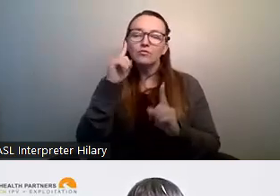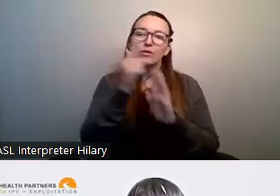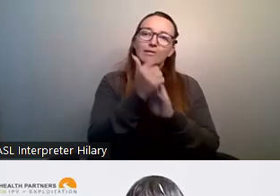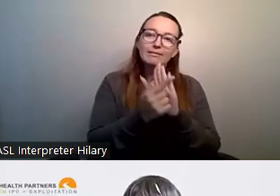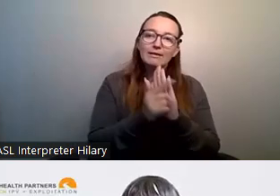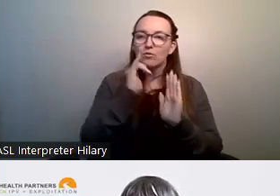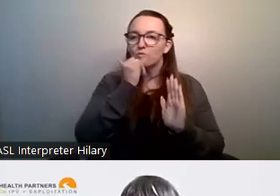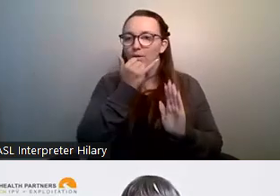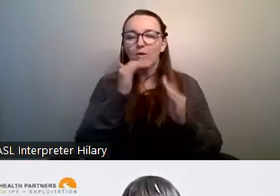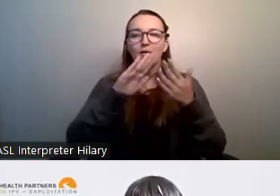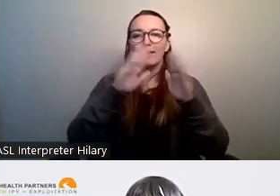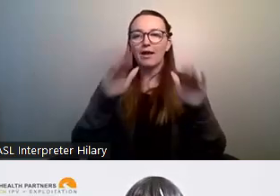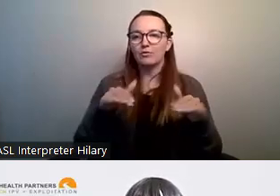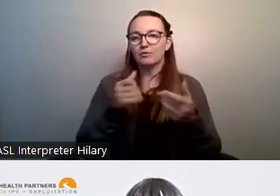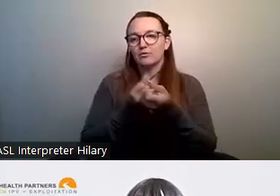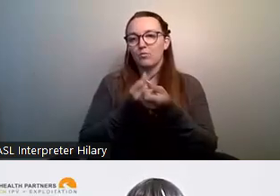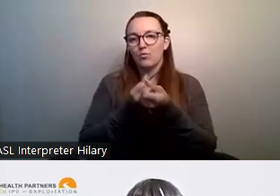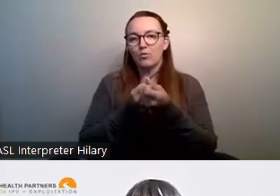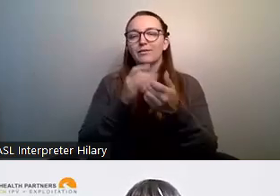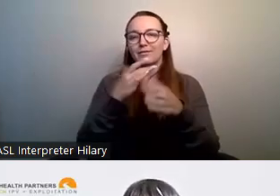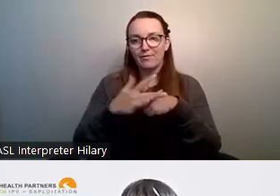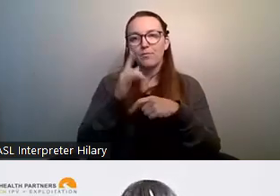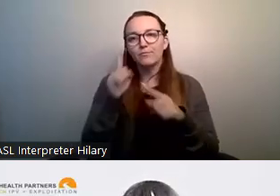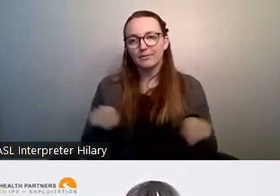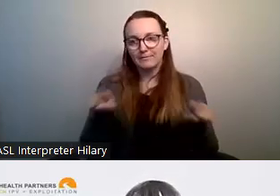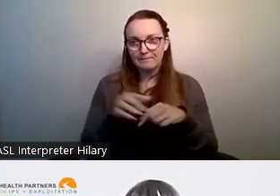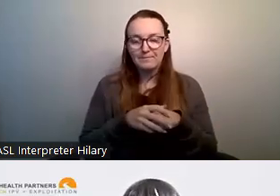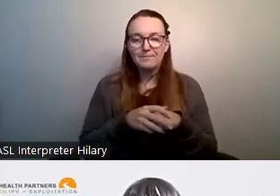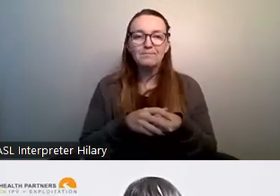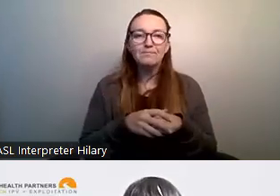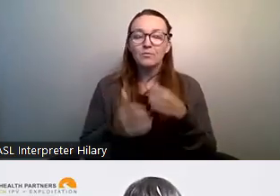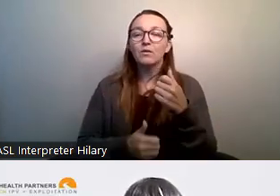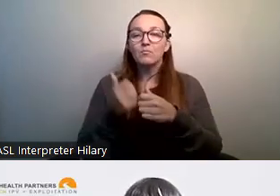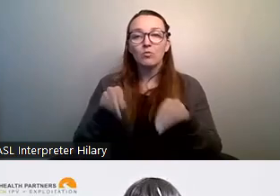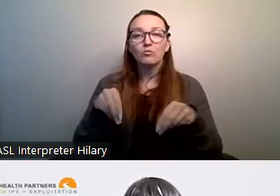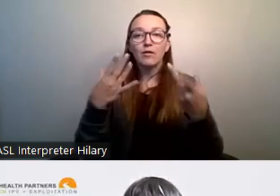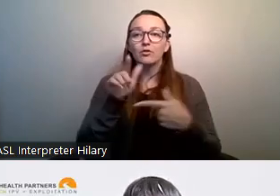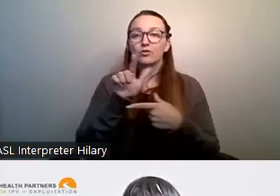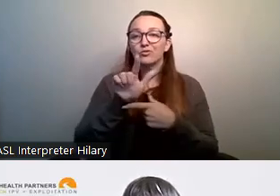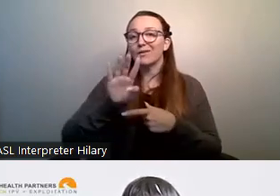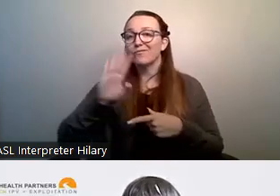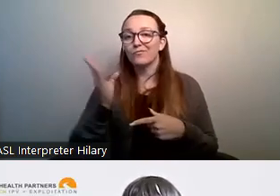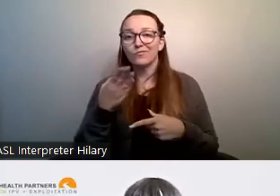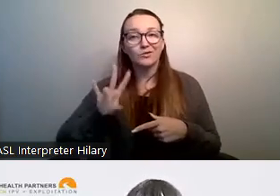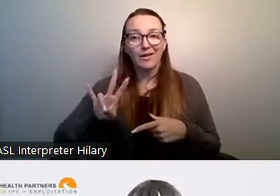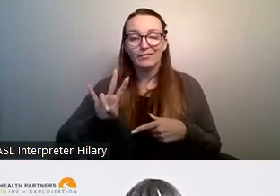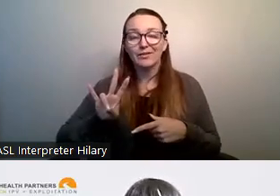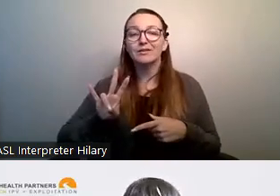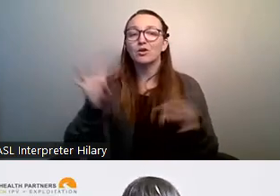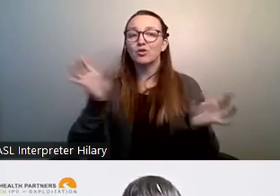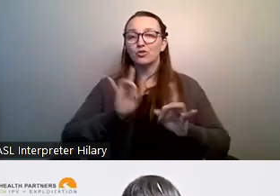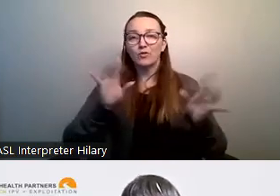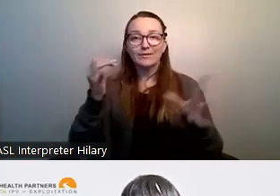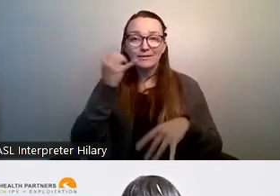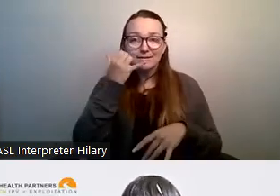and housing supports that are available to them. Most offer 24/7 crisis